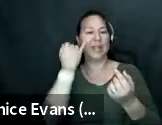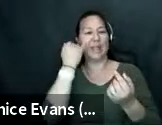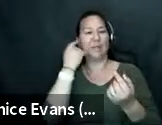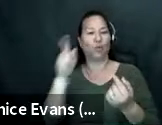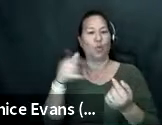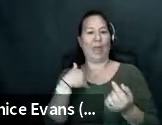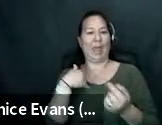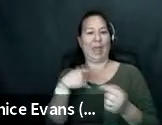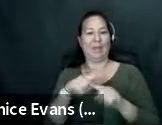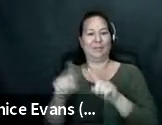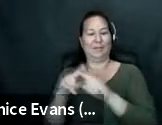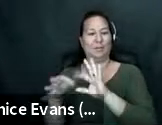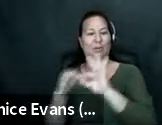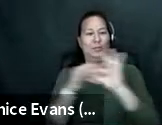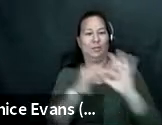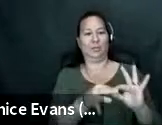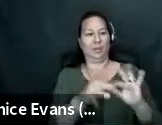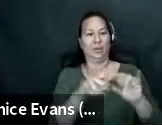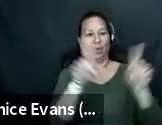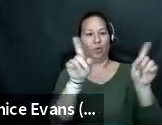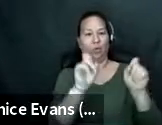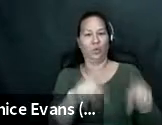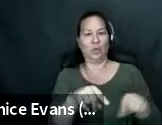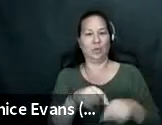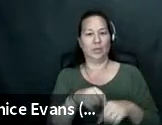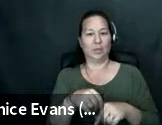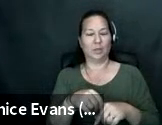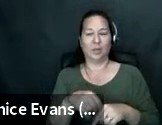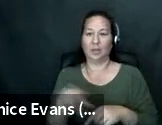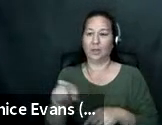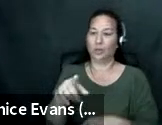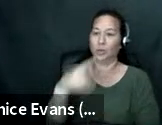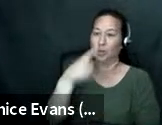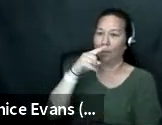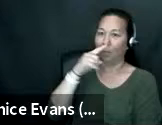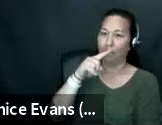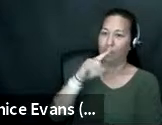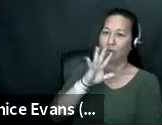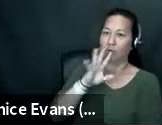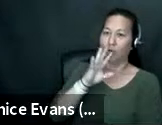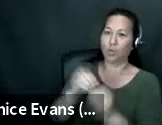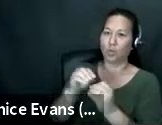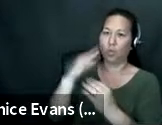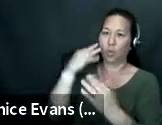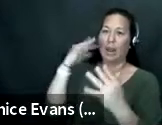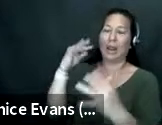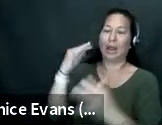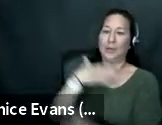Eileen, can you please speak more loudly? Yes, thank you. Thank you.